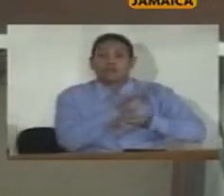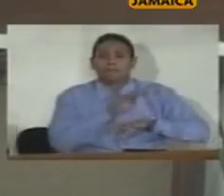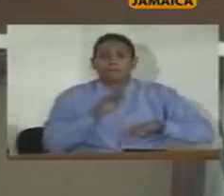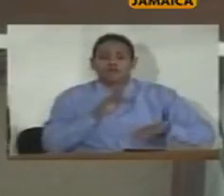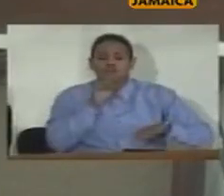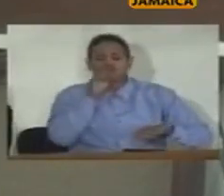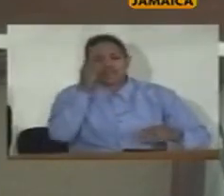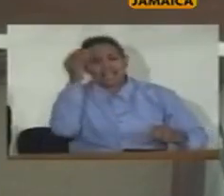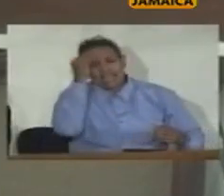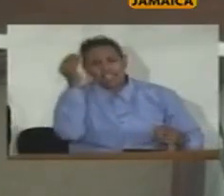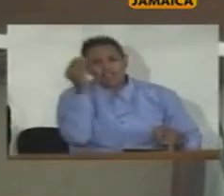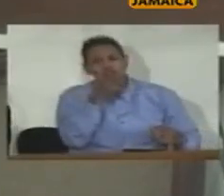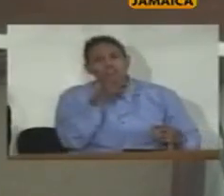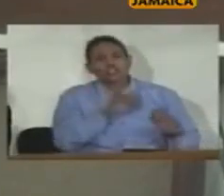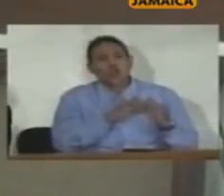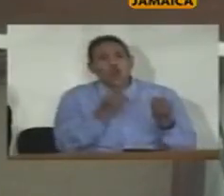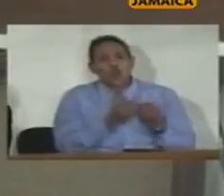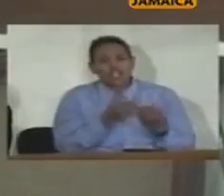instructing the organization?